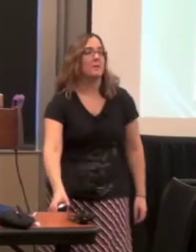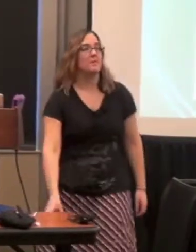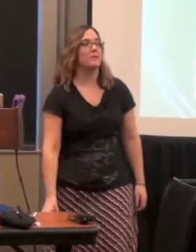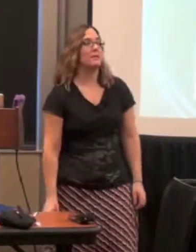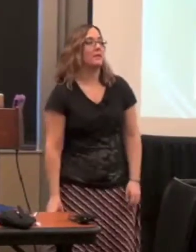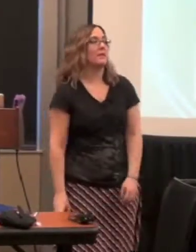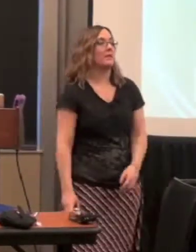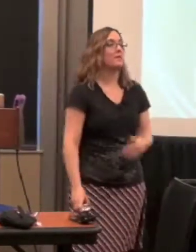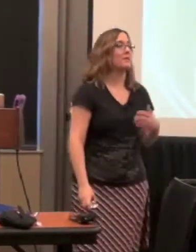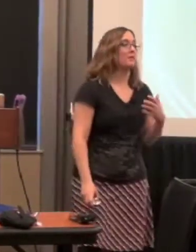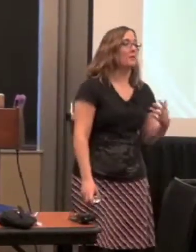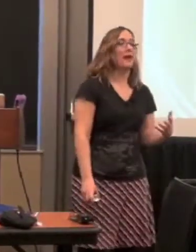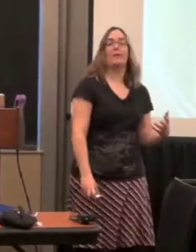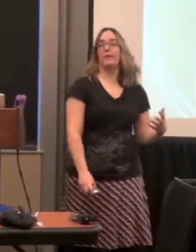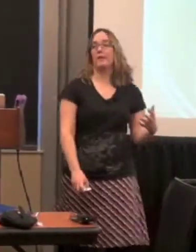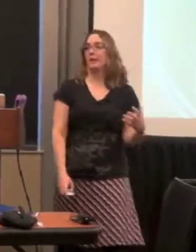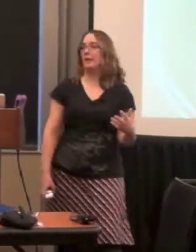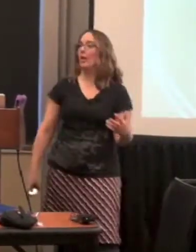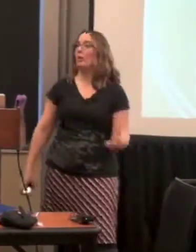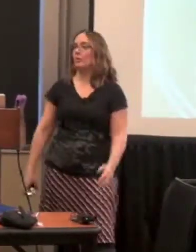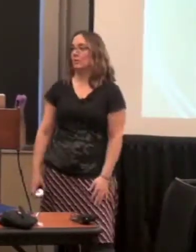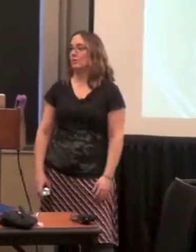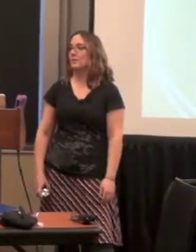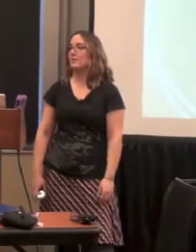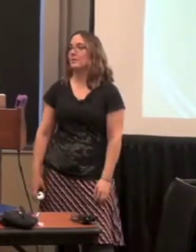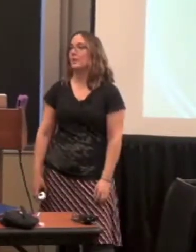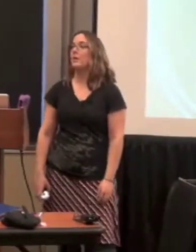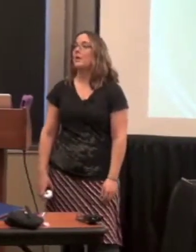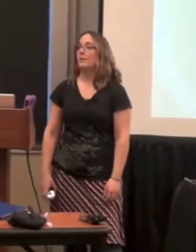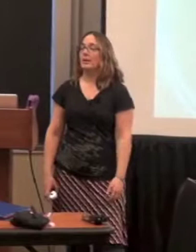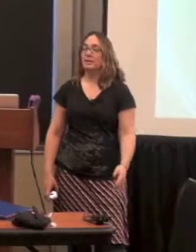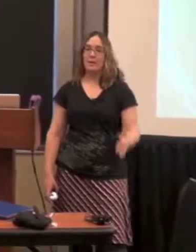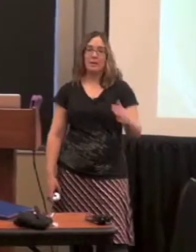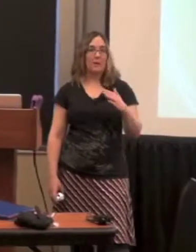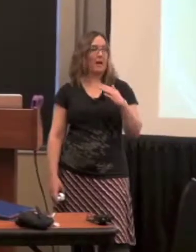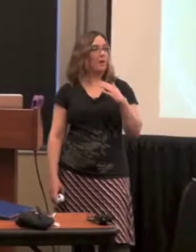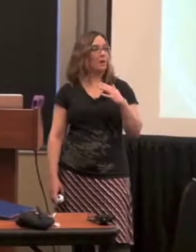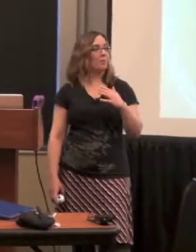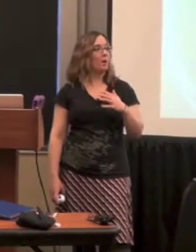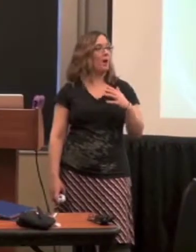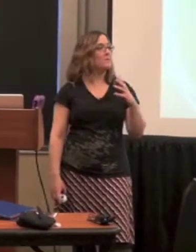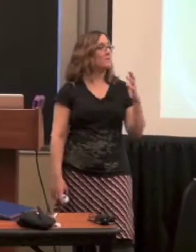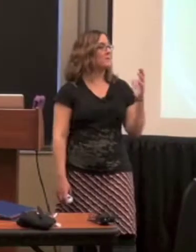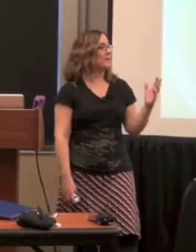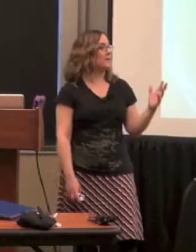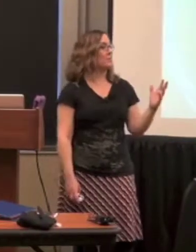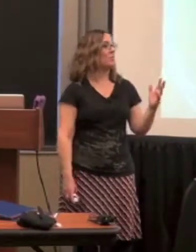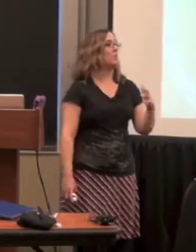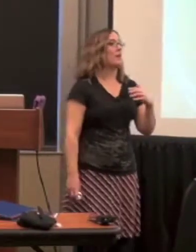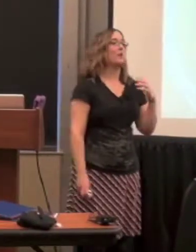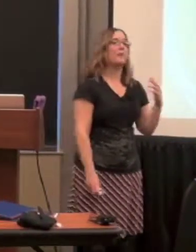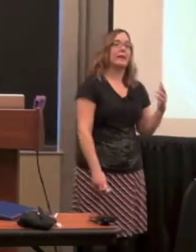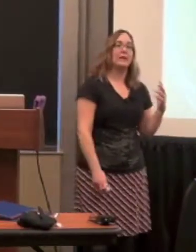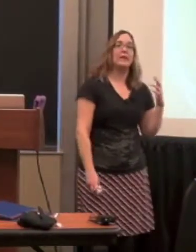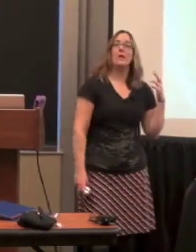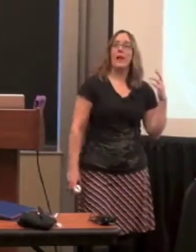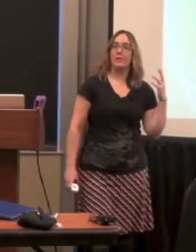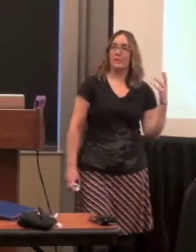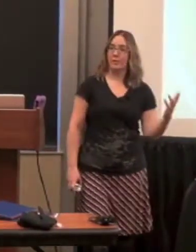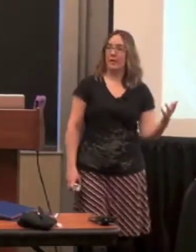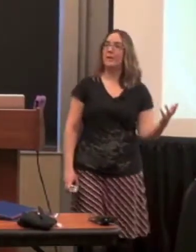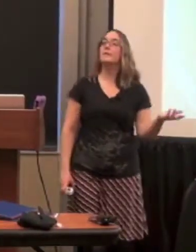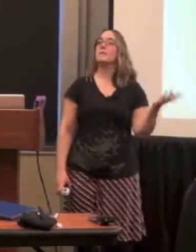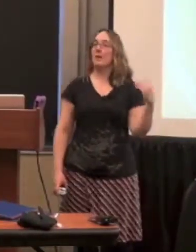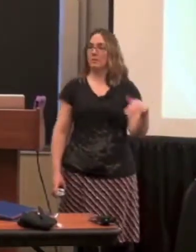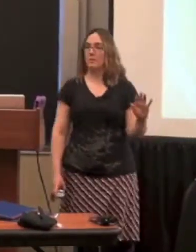Prompt dependency is a reality in our worlds. And so we can think about our prompt schedule and our fading at